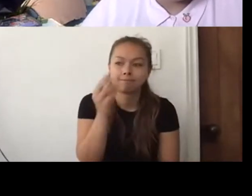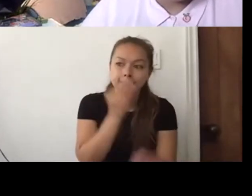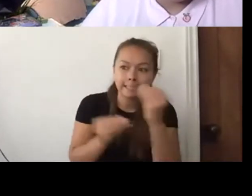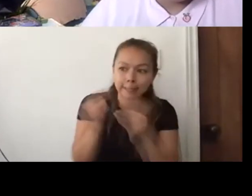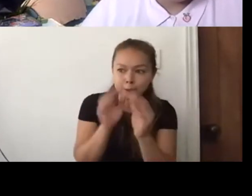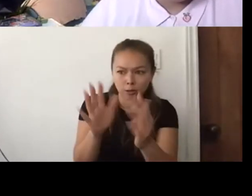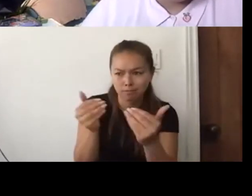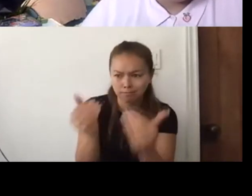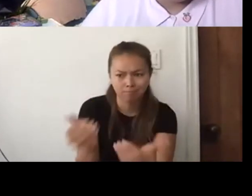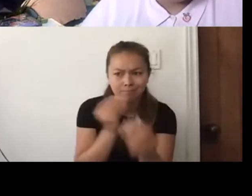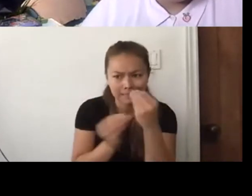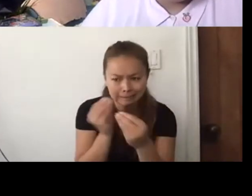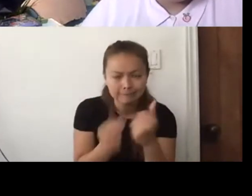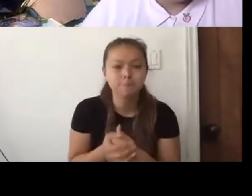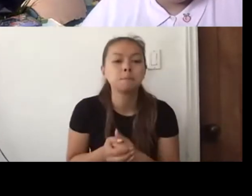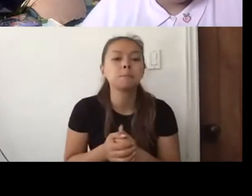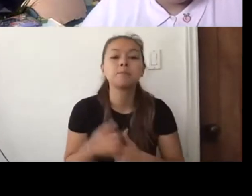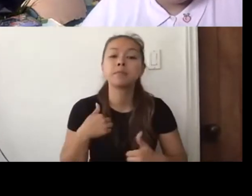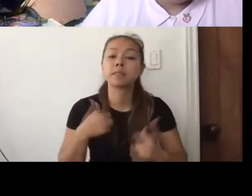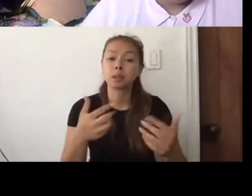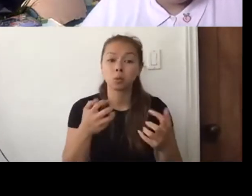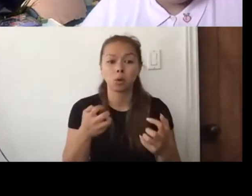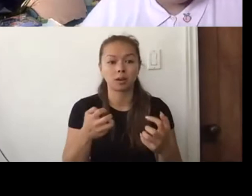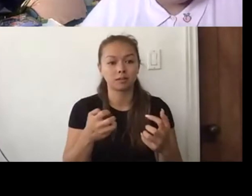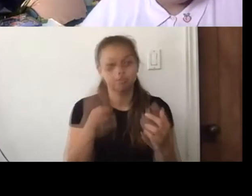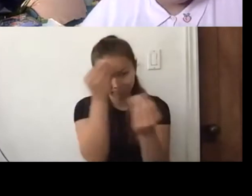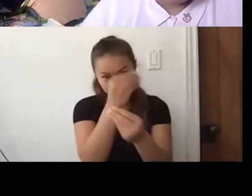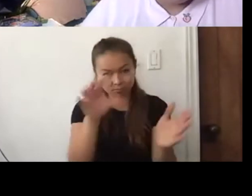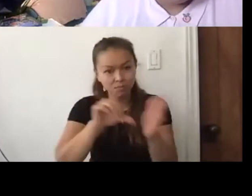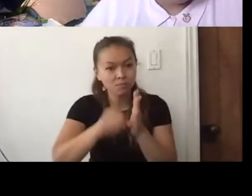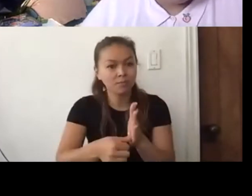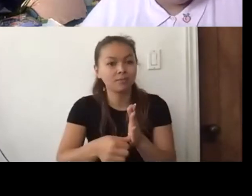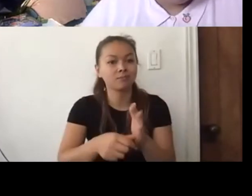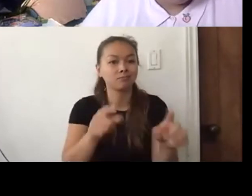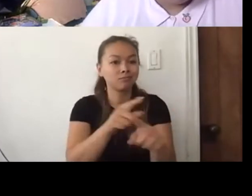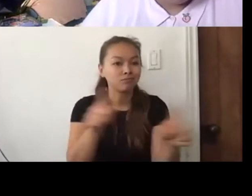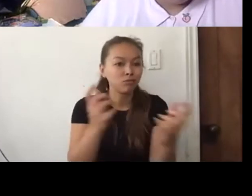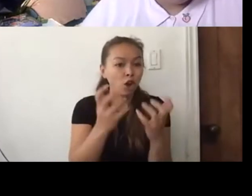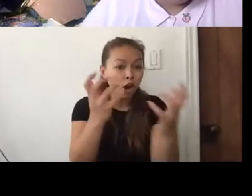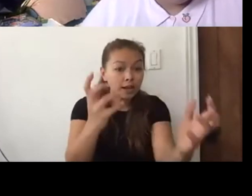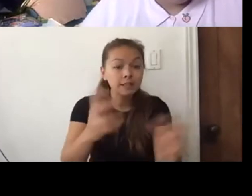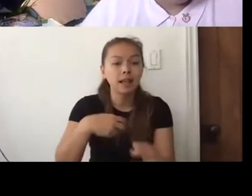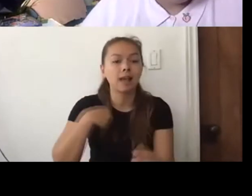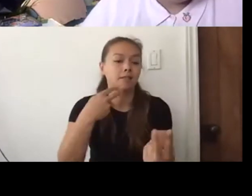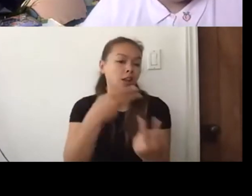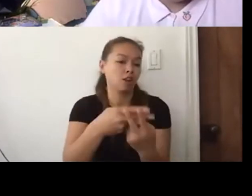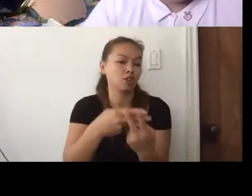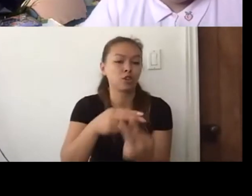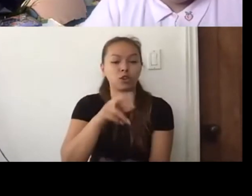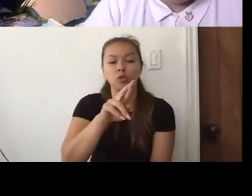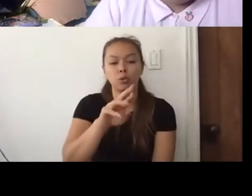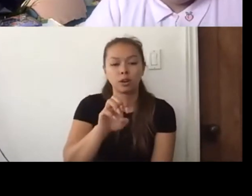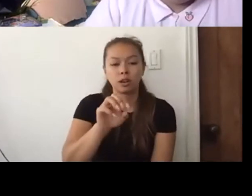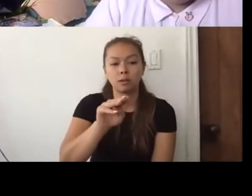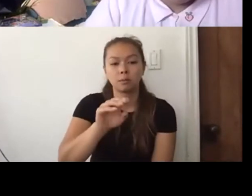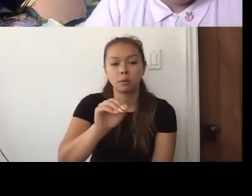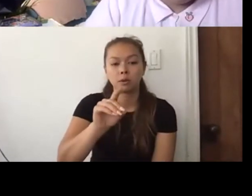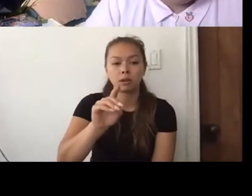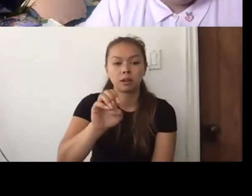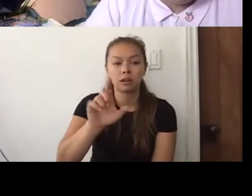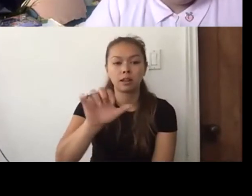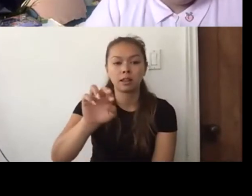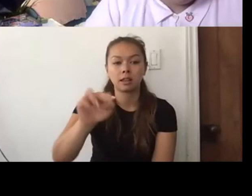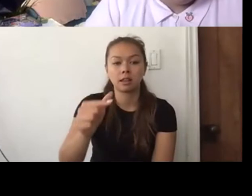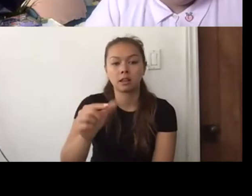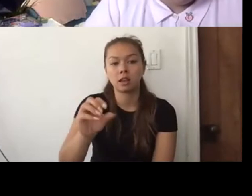audience and others engaging that to use the hashtag remodeling our masks in the conversation to help with engagement. And